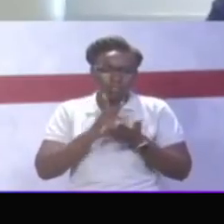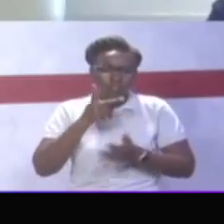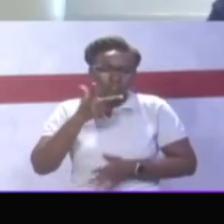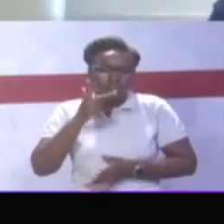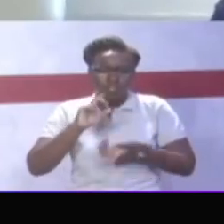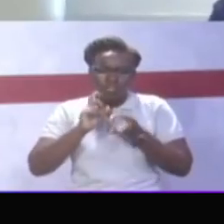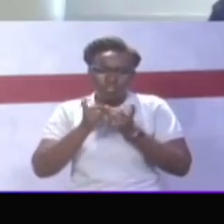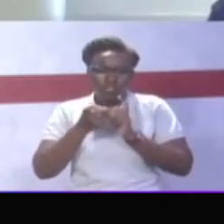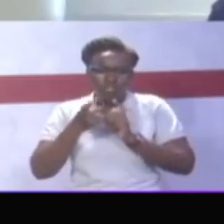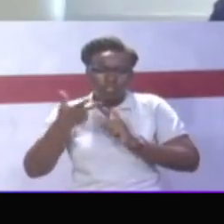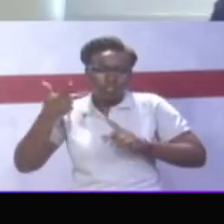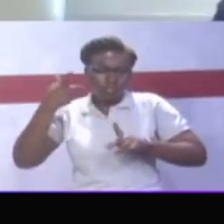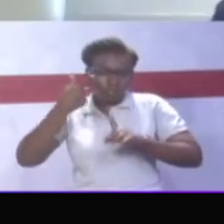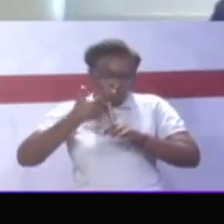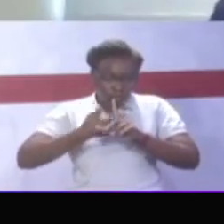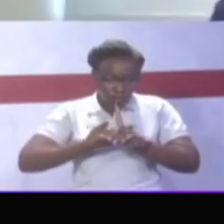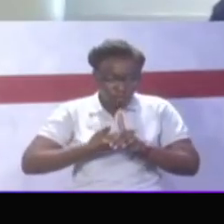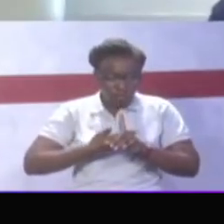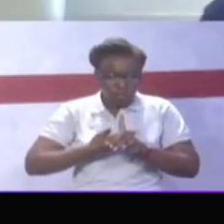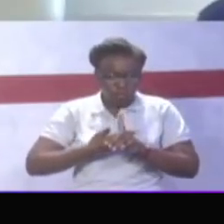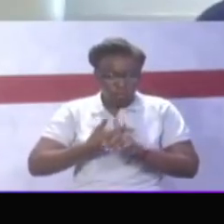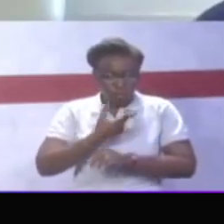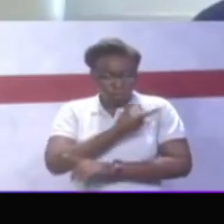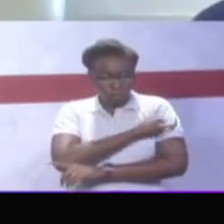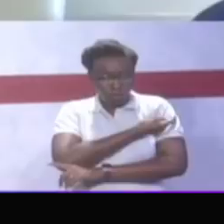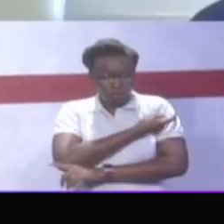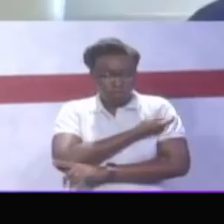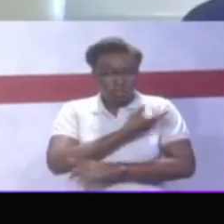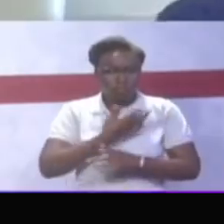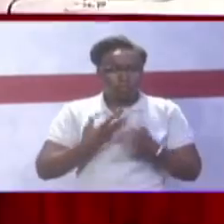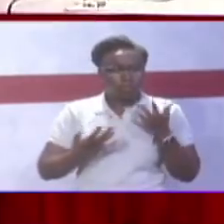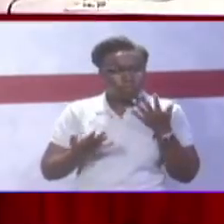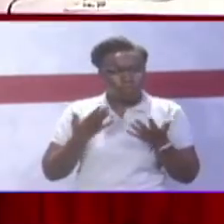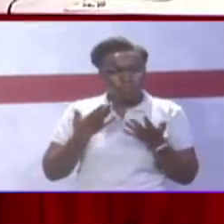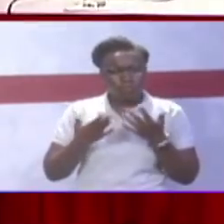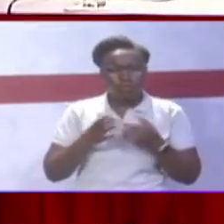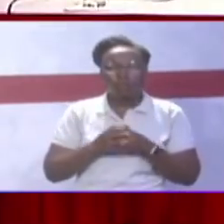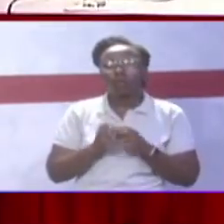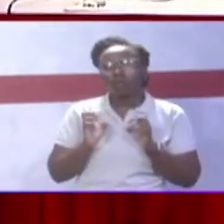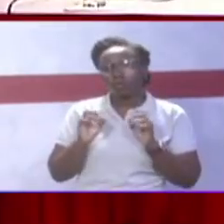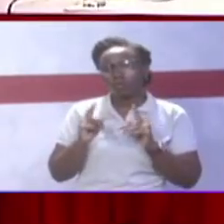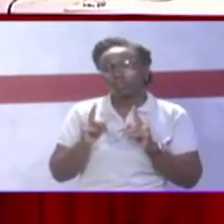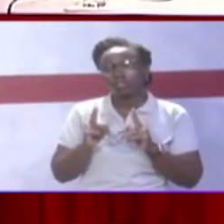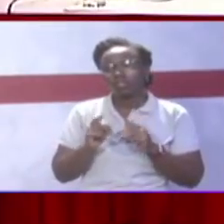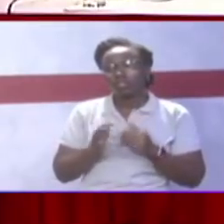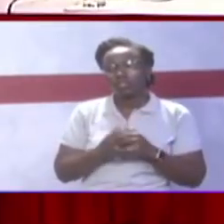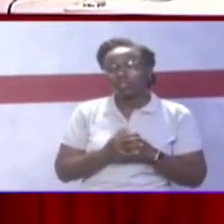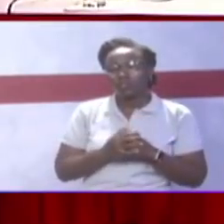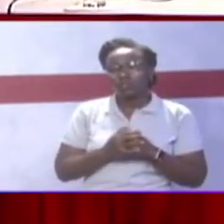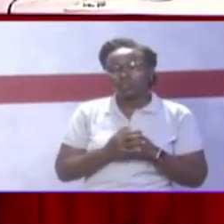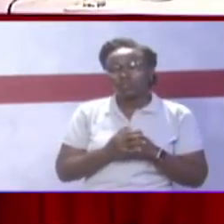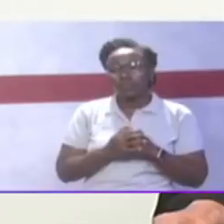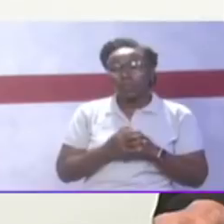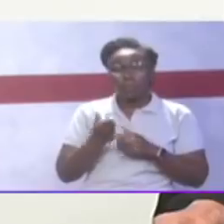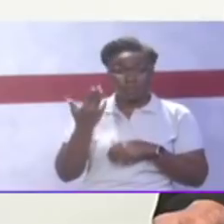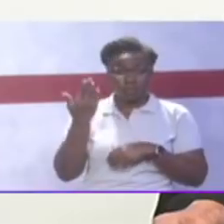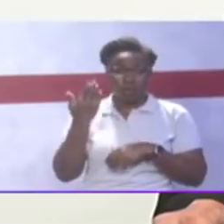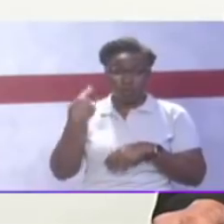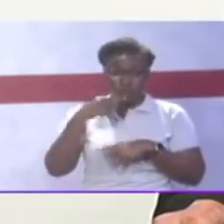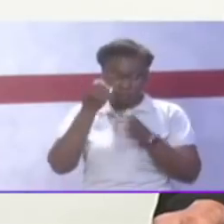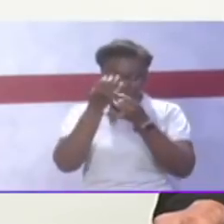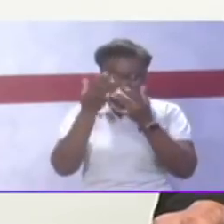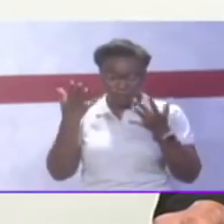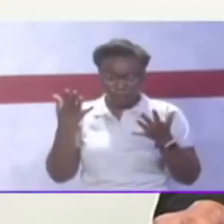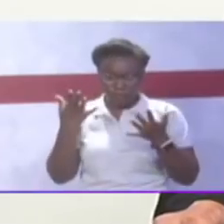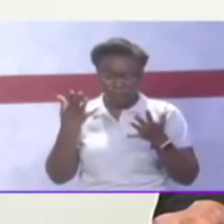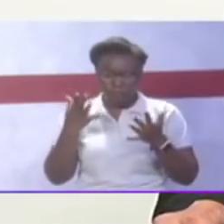not administering it for that 3-month period? Okay, so in terms of your variants of concern, I think we would have said before there was 1 case in St.